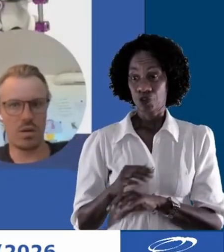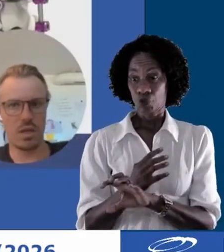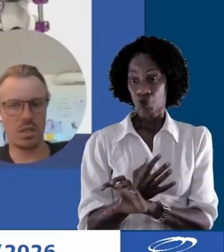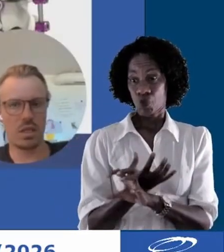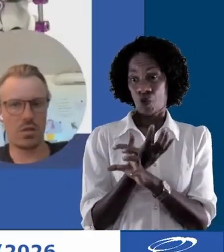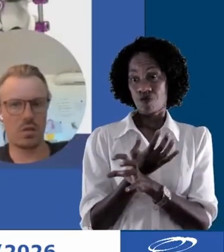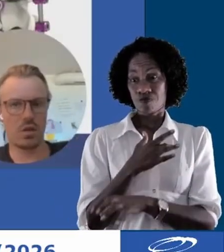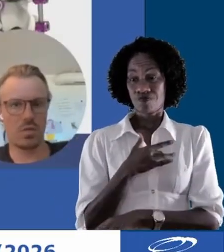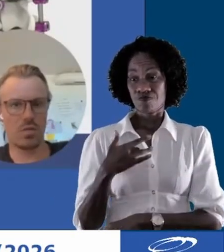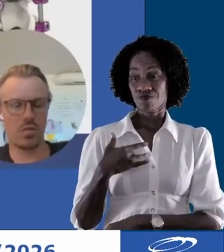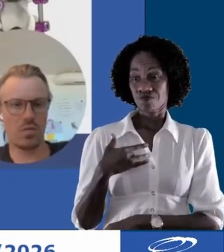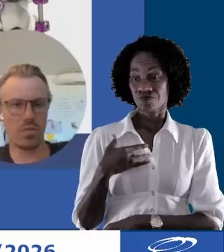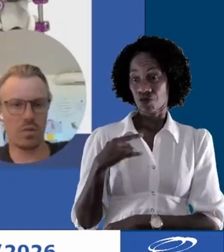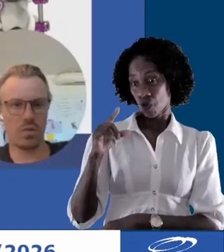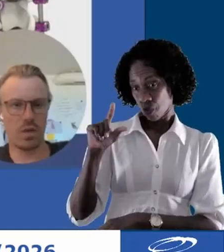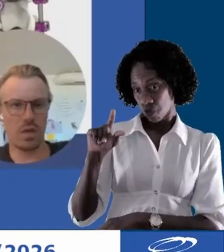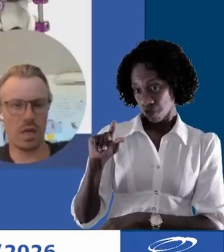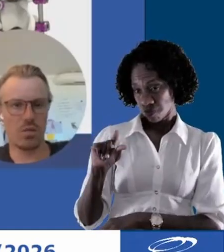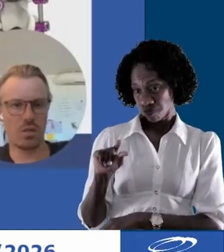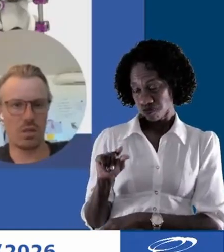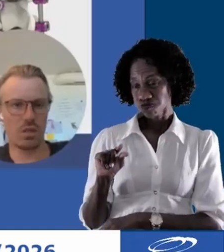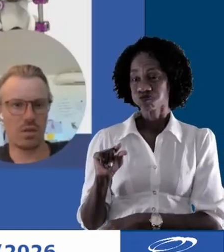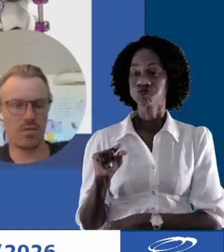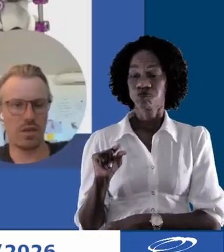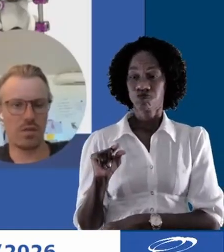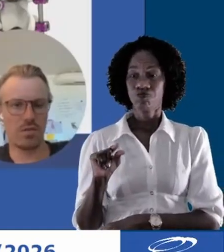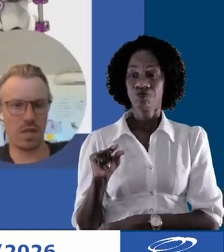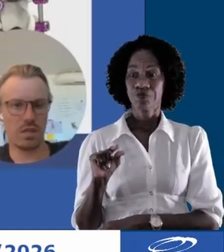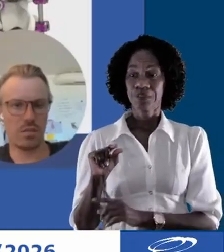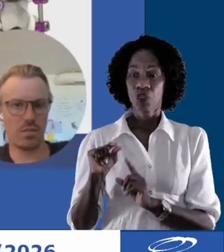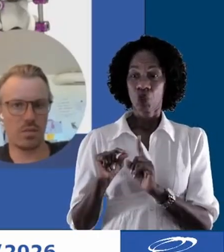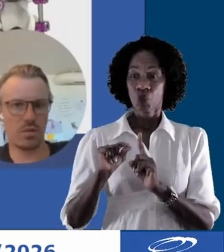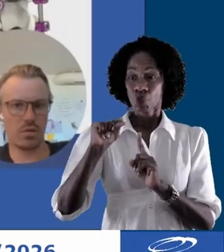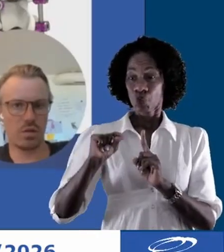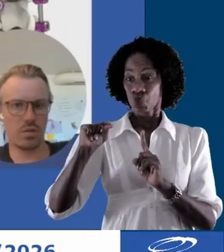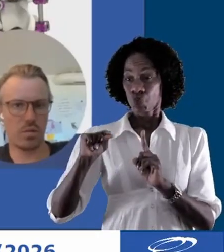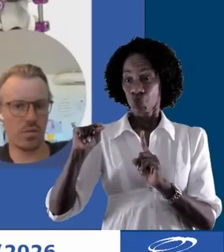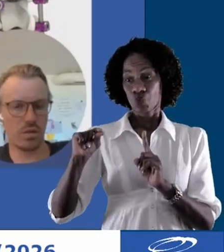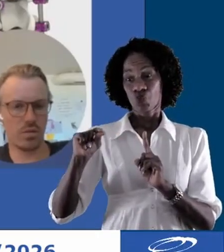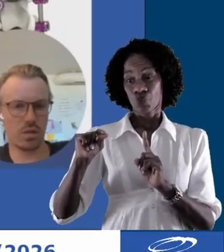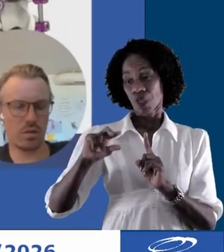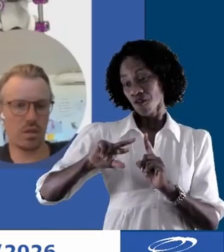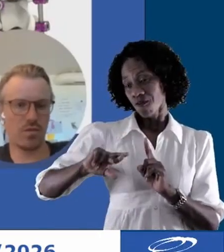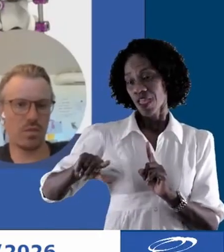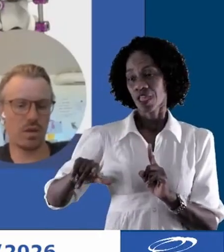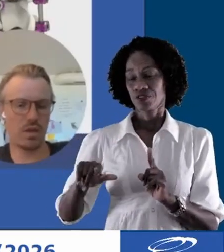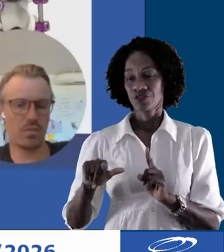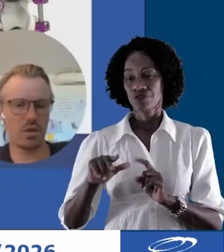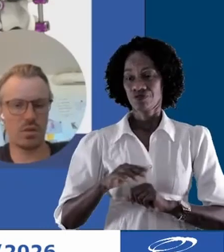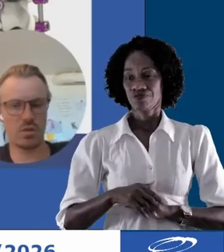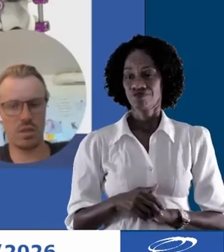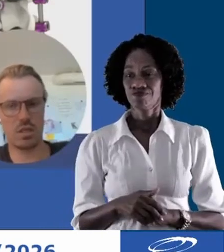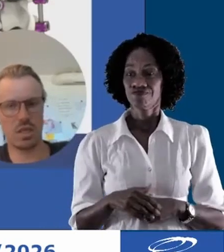metalware inside, on top, or through the bone. How does this affect the antibiotic bone penetration, both in the proximity of the implant